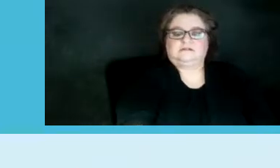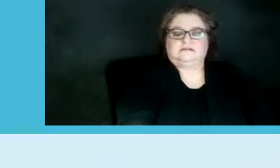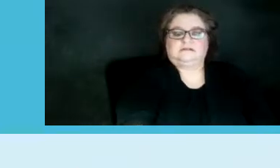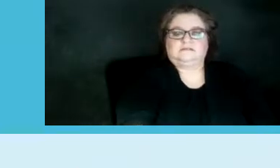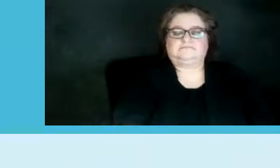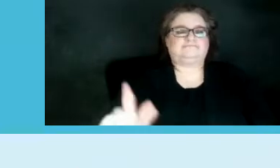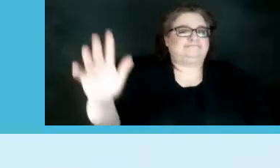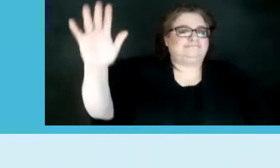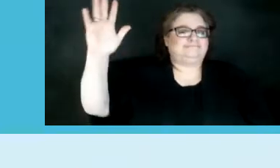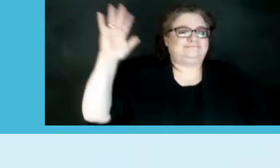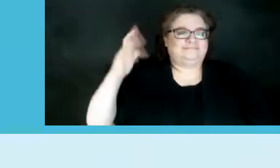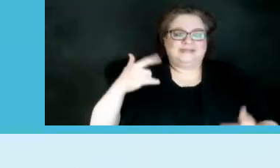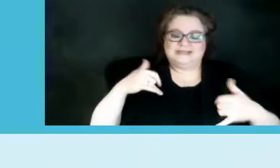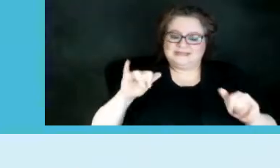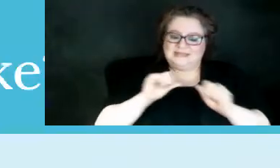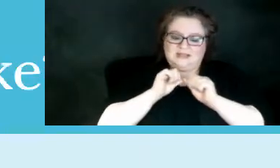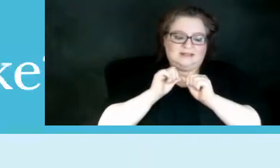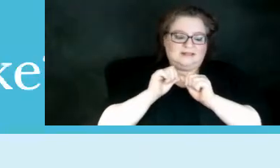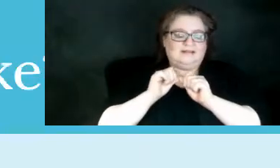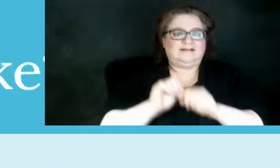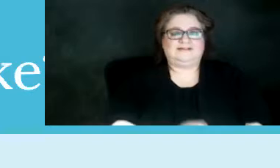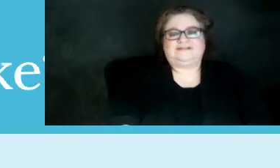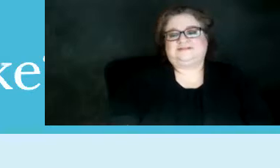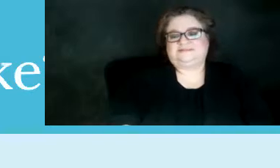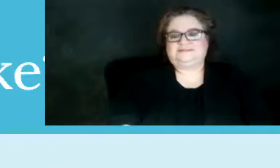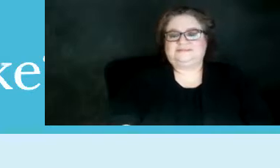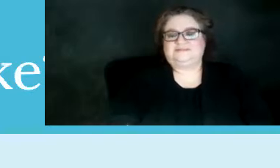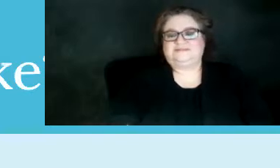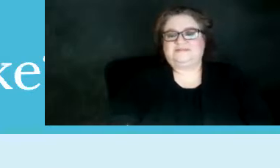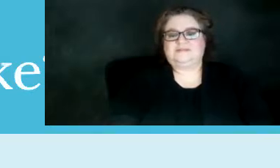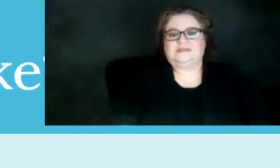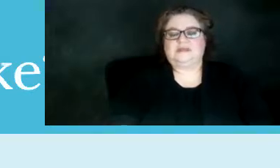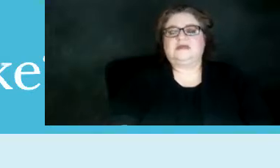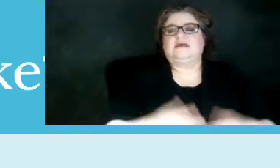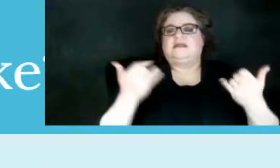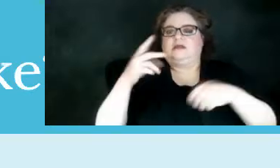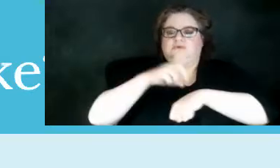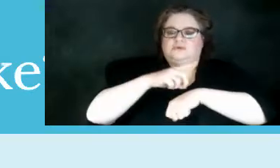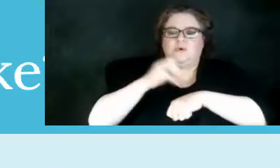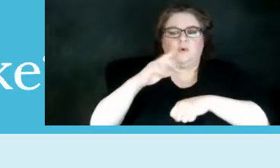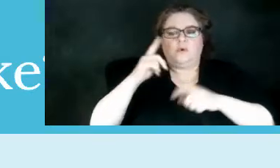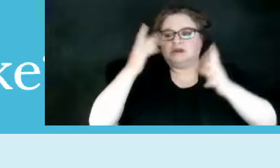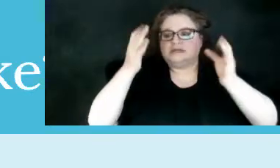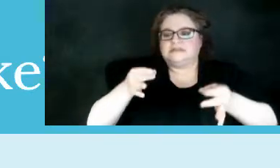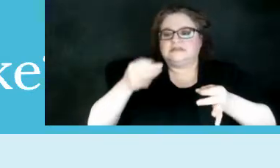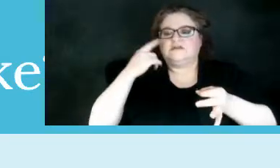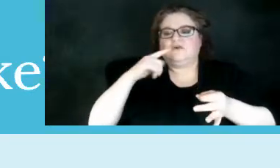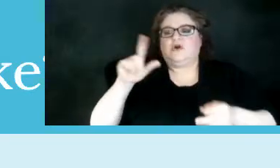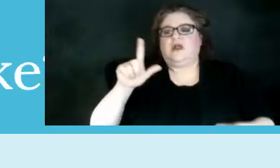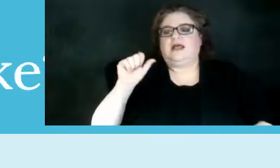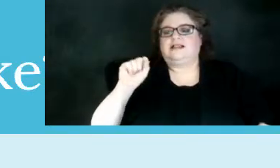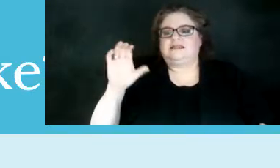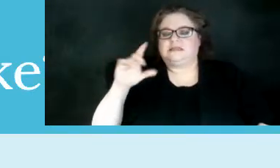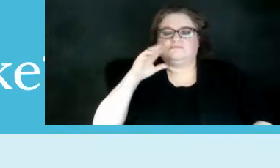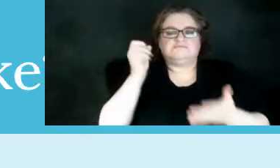long time ago, and we're still going strong. So what are the duties or some of the decisions that LSCs make? They